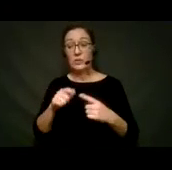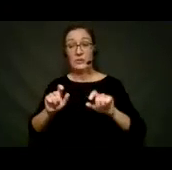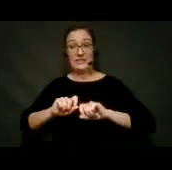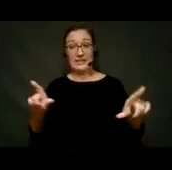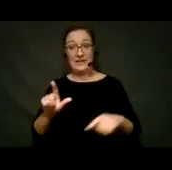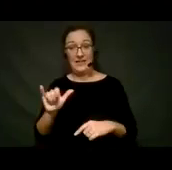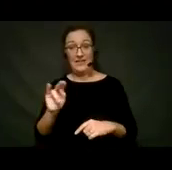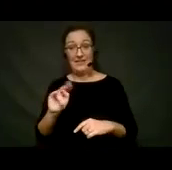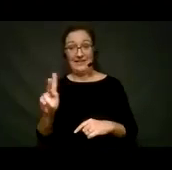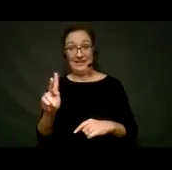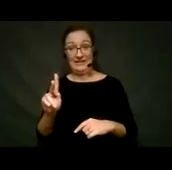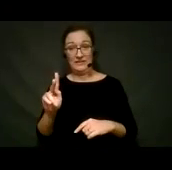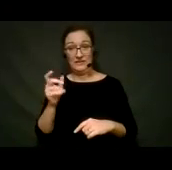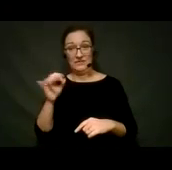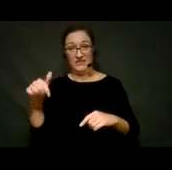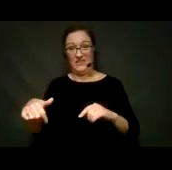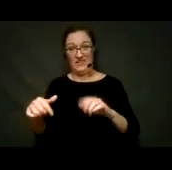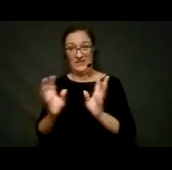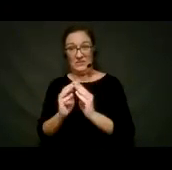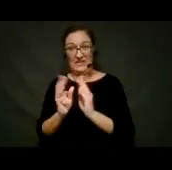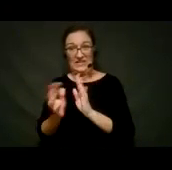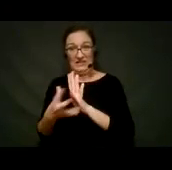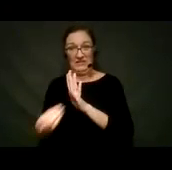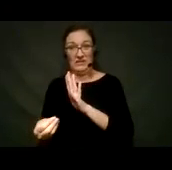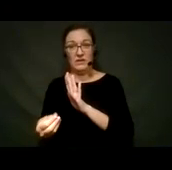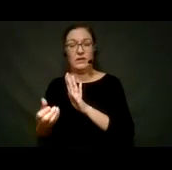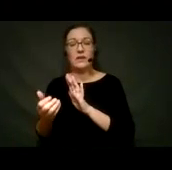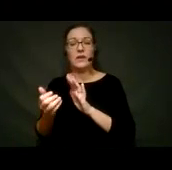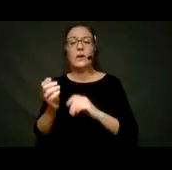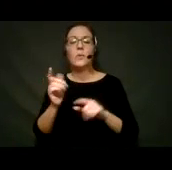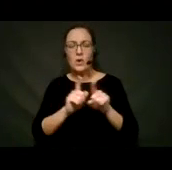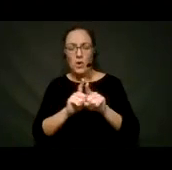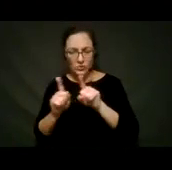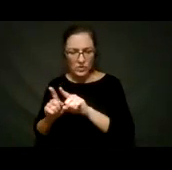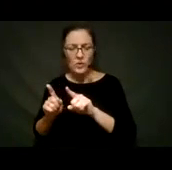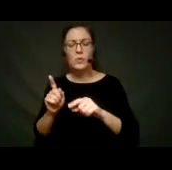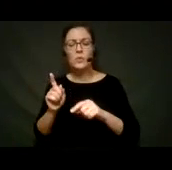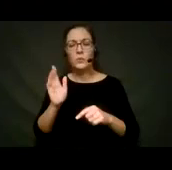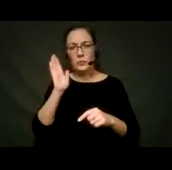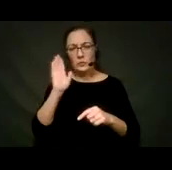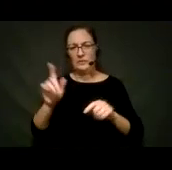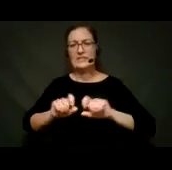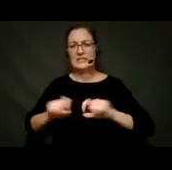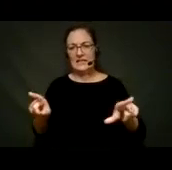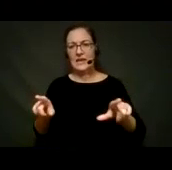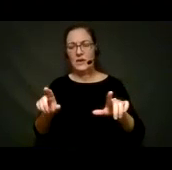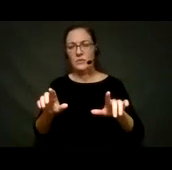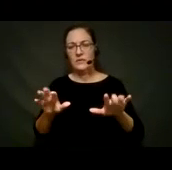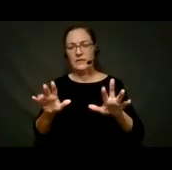we are going to be sending out the link with the recording, excuse me. We are also going to be sending out